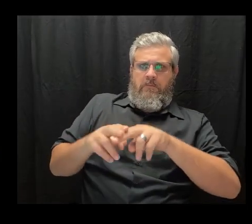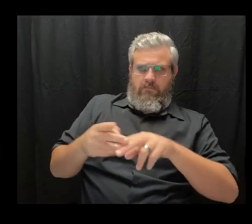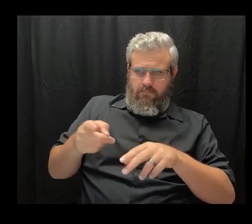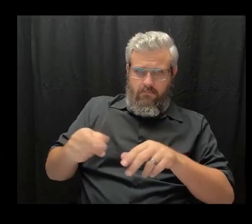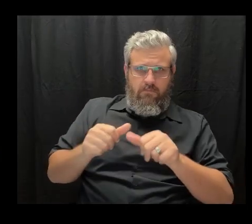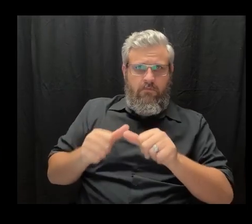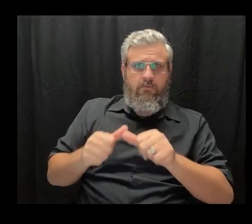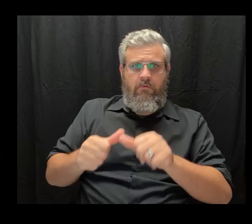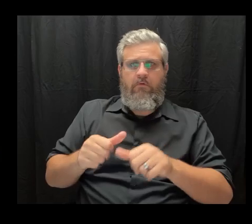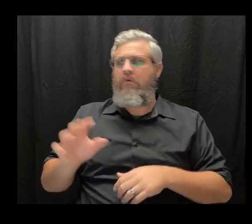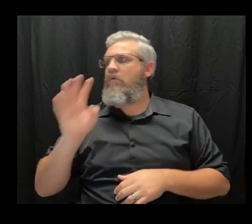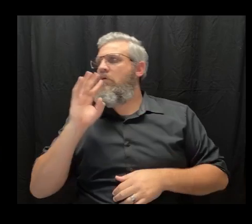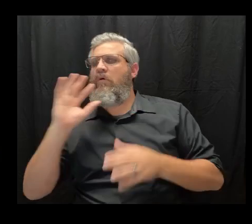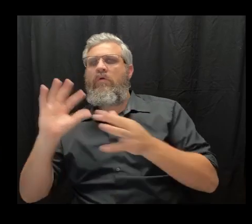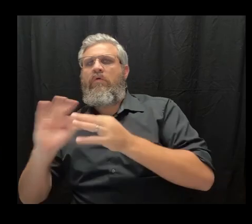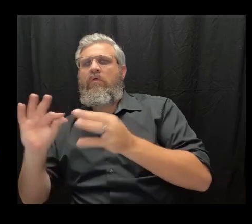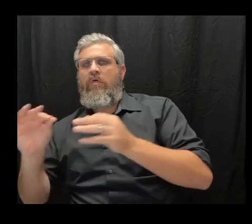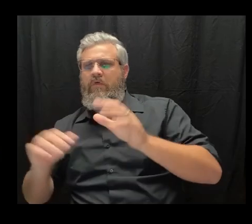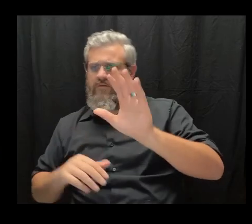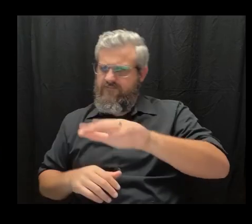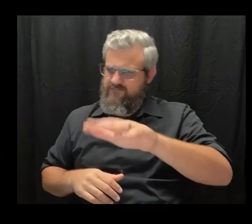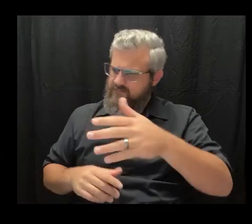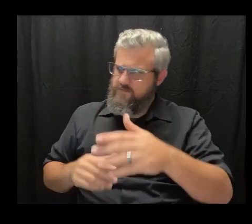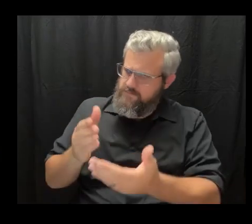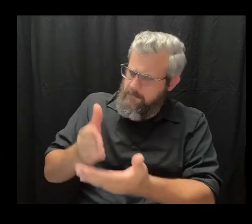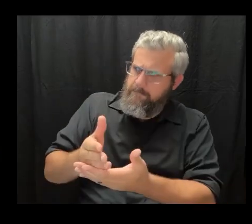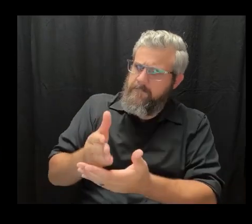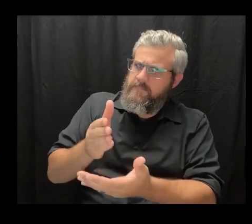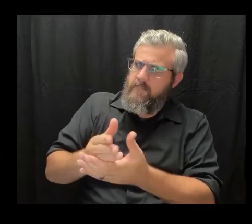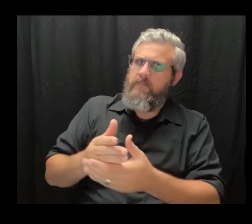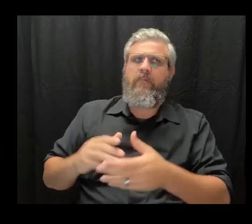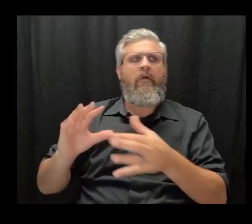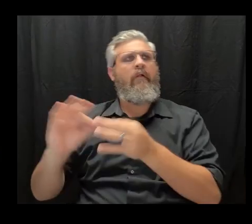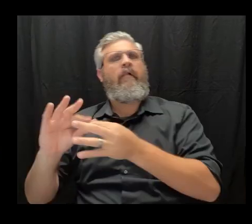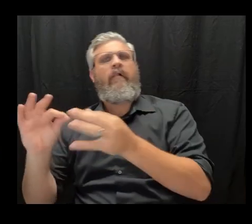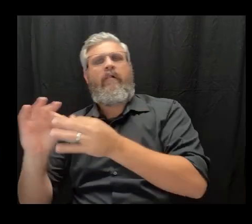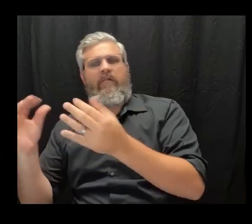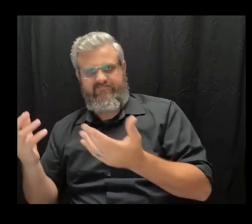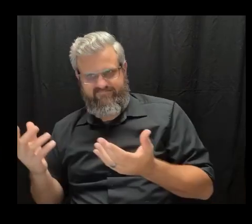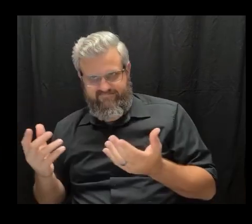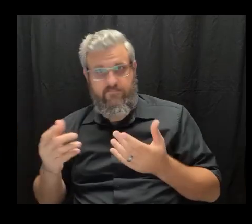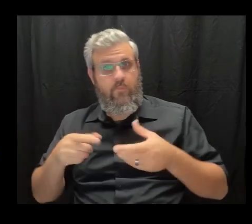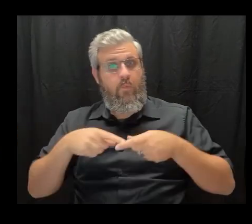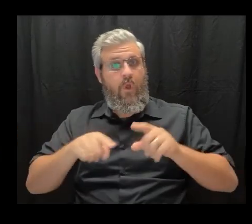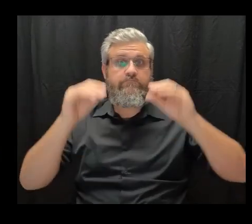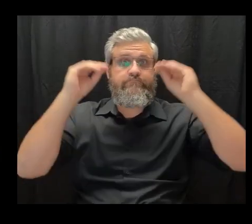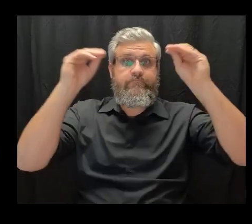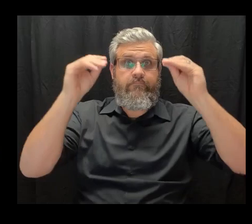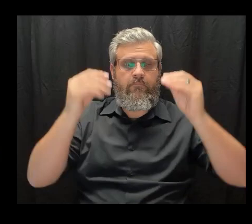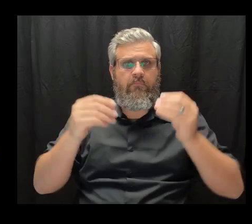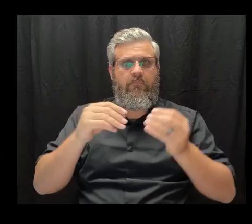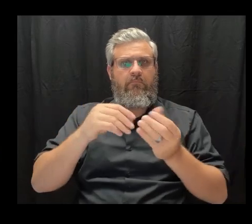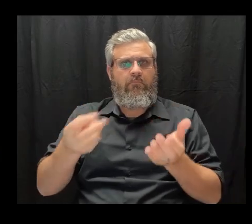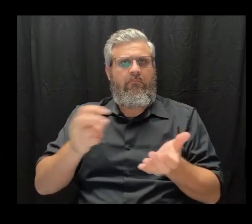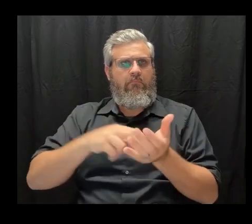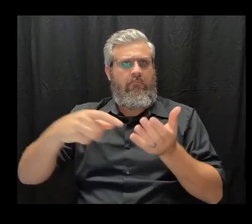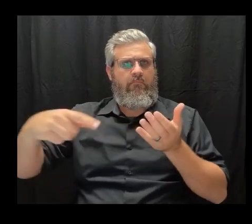turn after being given a verbal reminder, wandering the classroom during instruction, or making inappropriate comments to